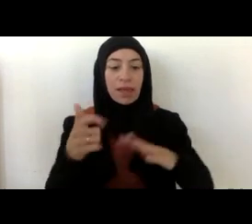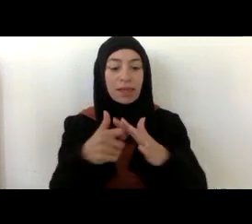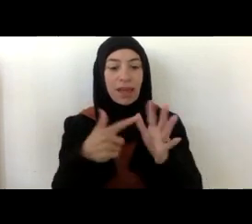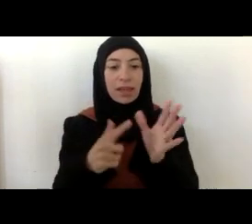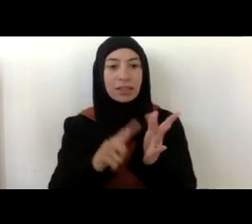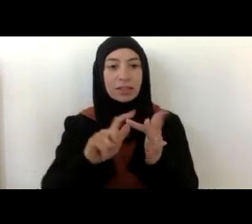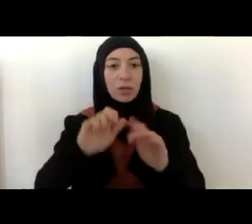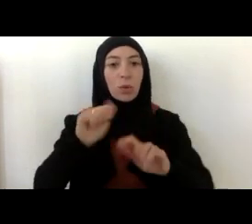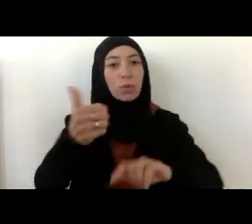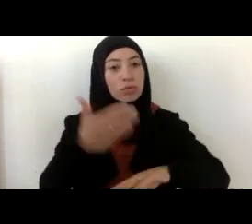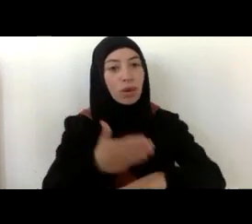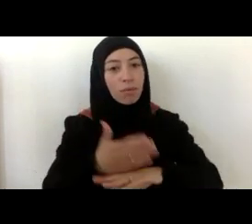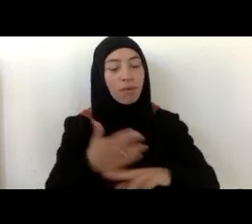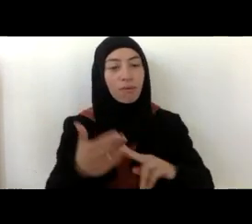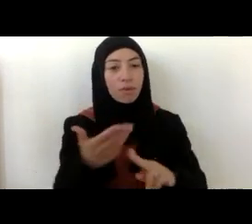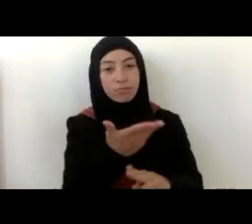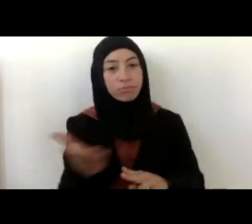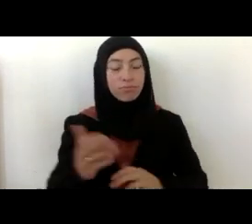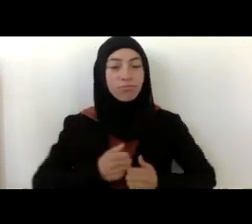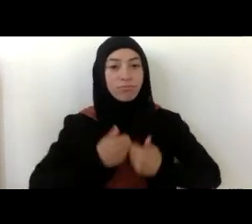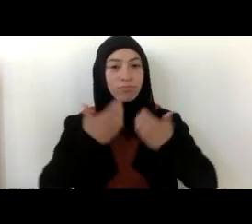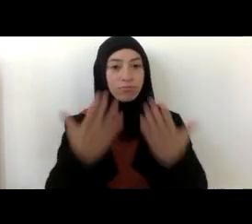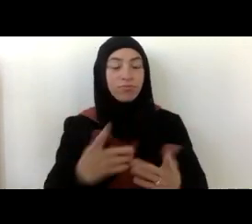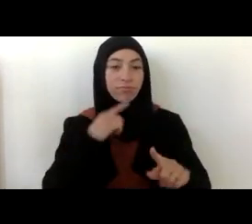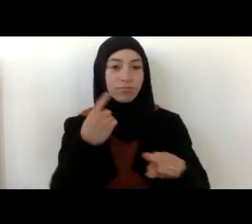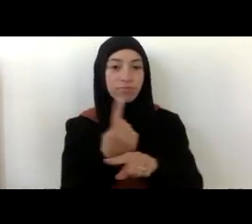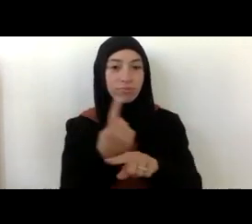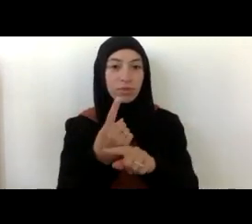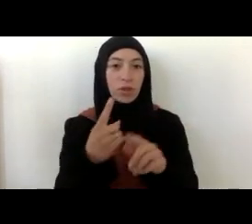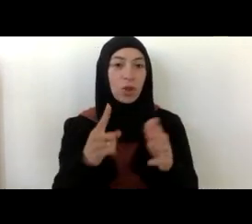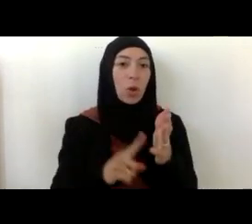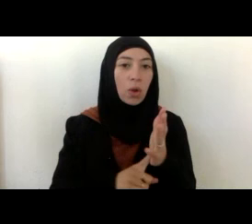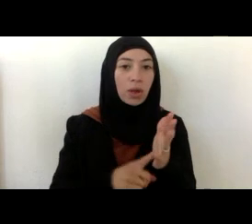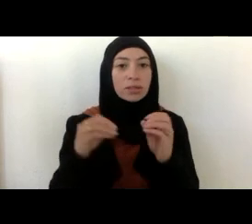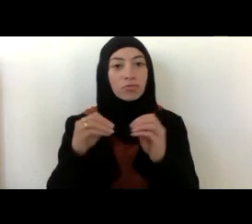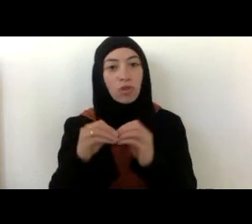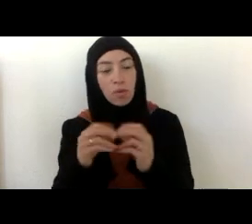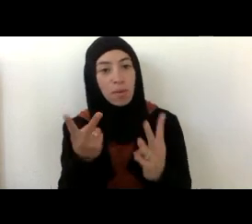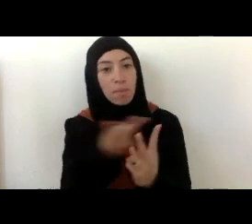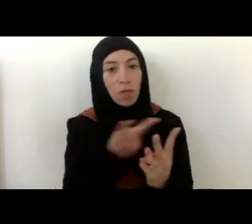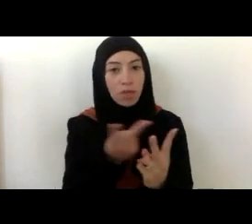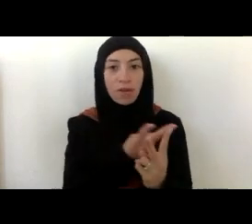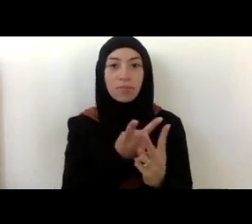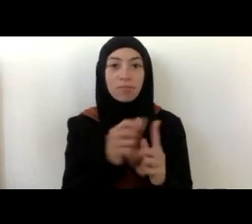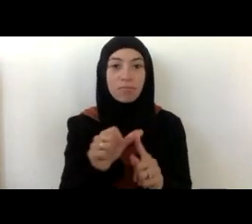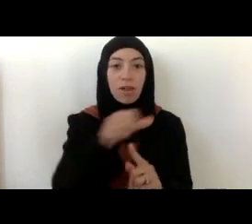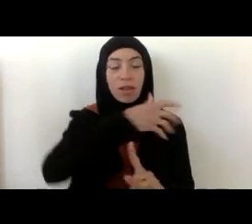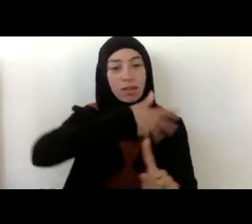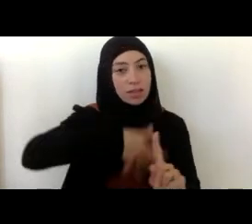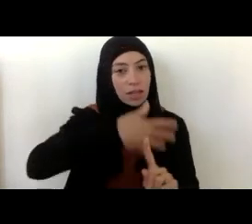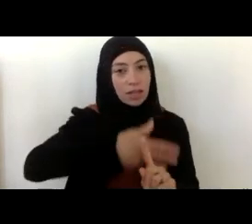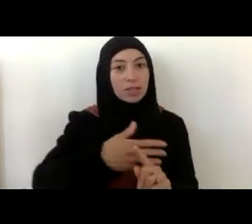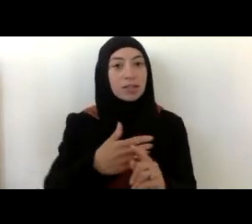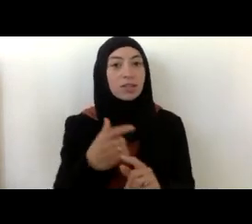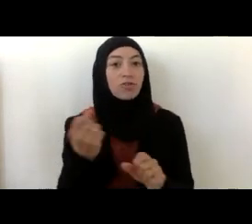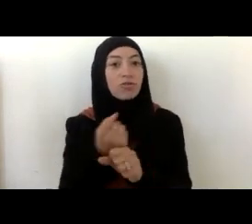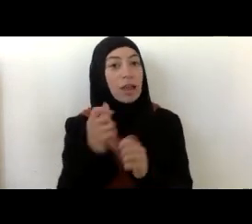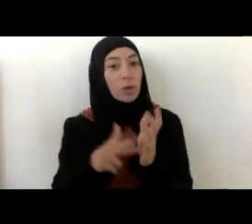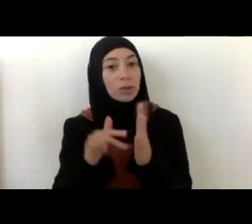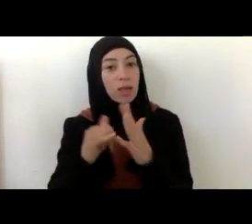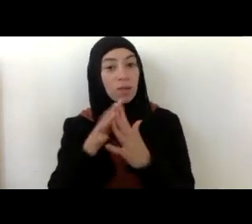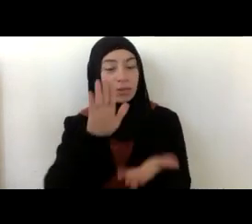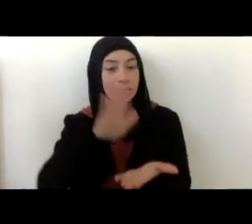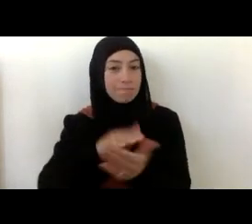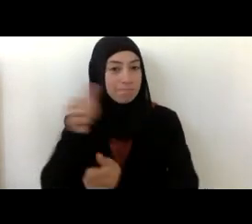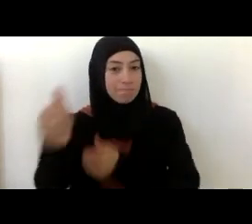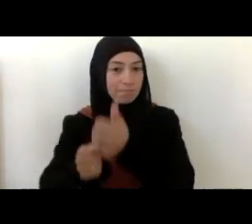for your insights. Lucas and Bronwyn have been behind the scenes. Thank you so much to Create New South Wales for partnering